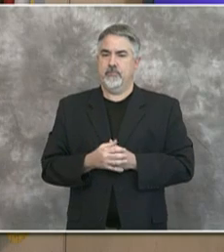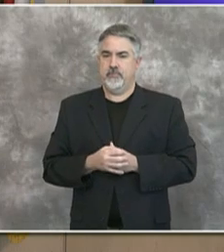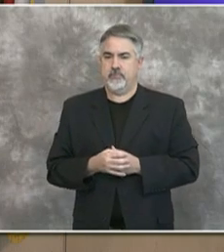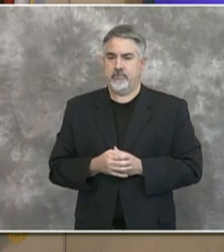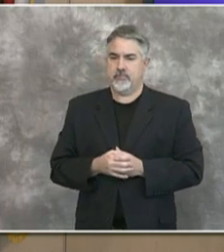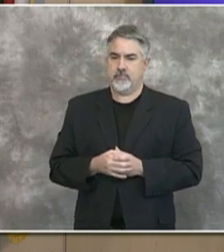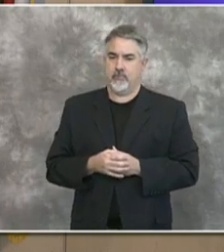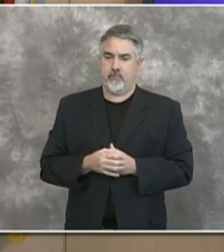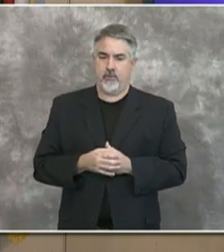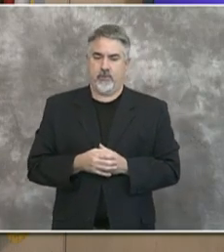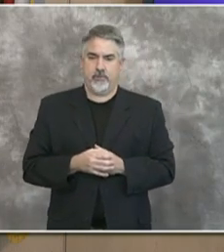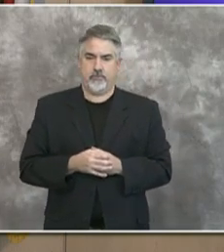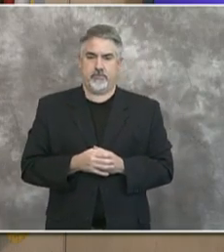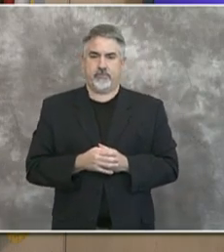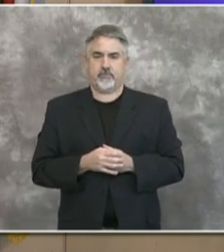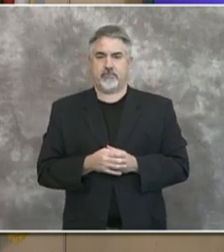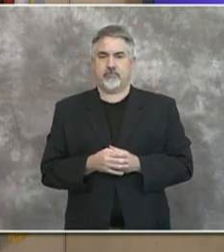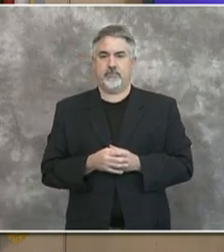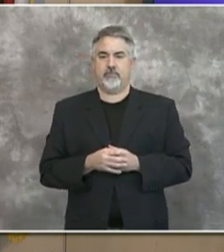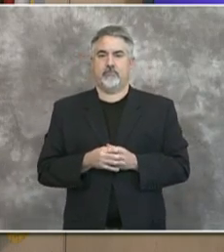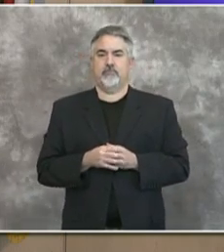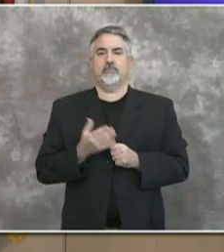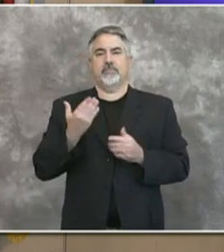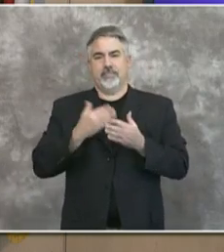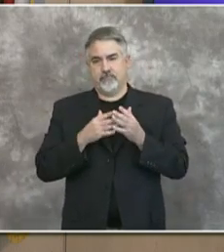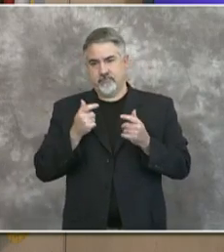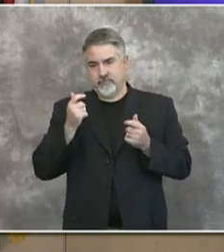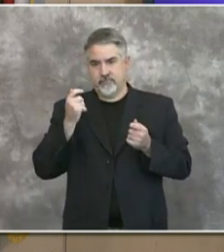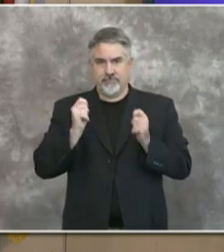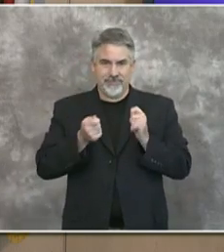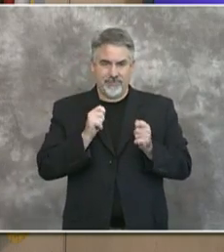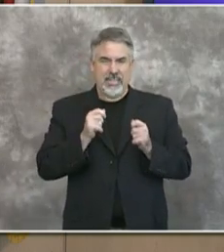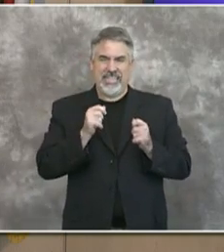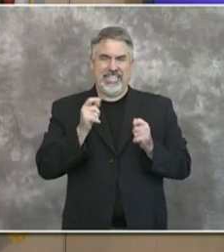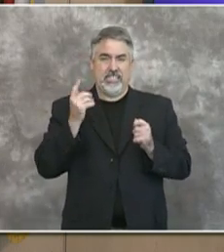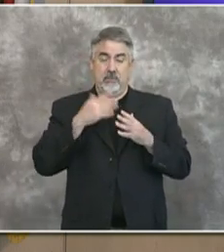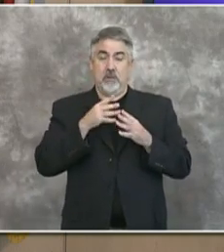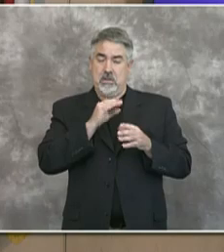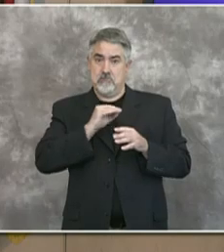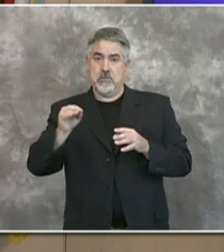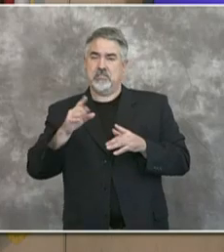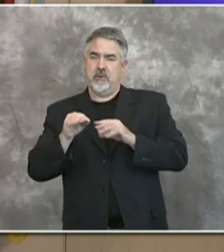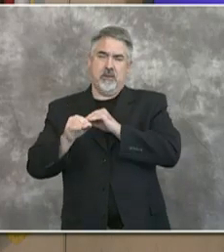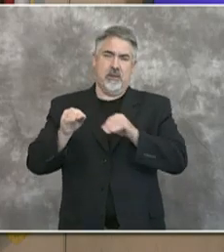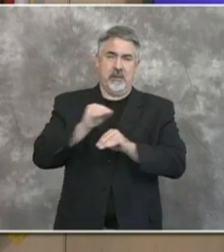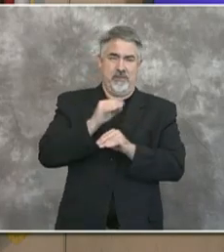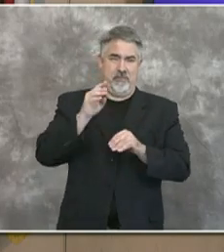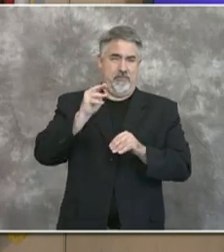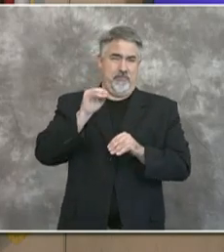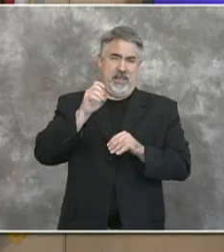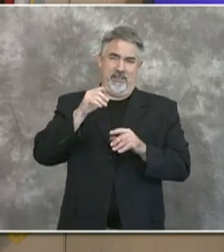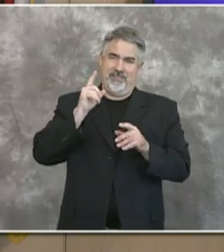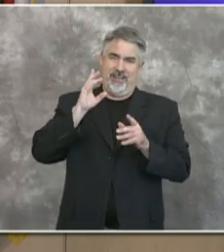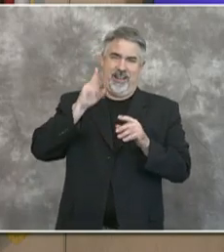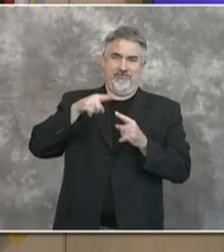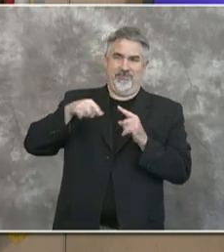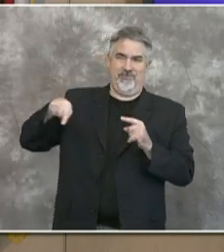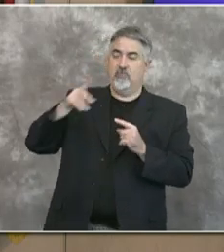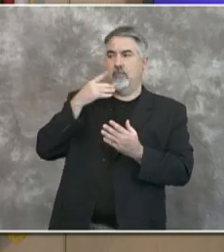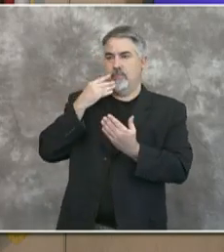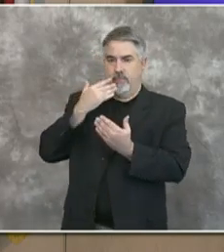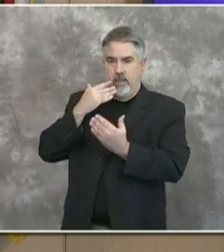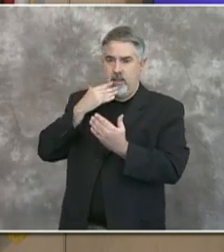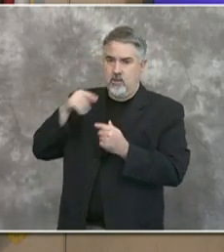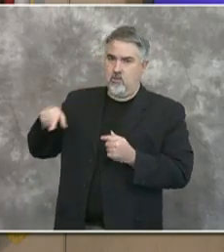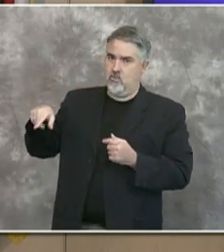household unit. Maybe some of those things get bumped to a second phase, but we're evaluating those. We're grateful for the mayors. We're grateful for the lifeguards. We're